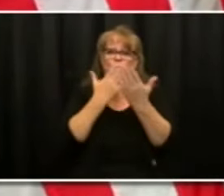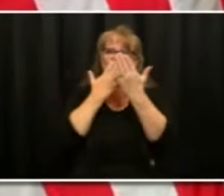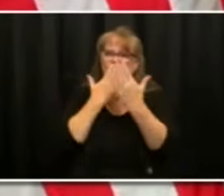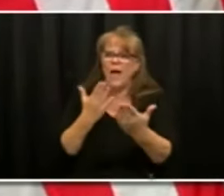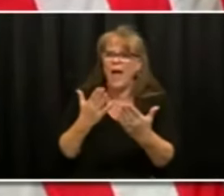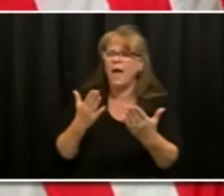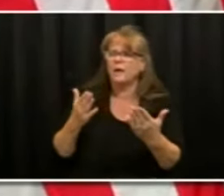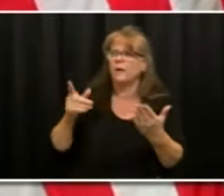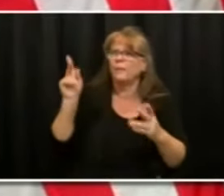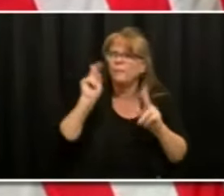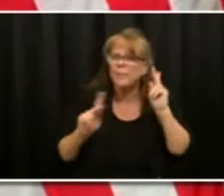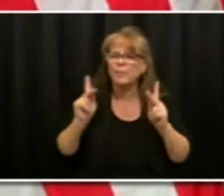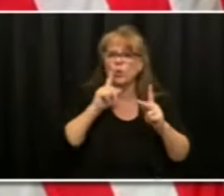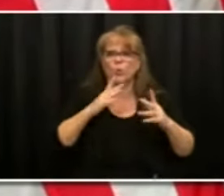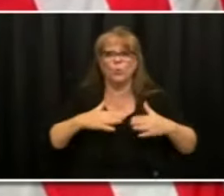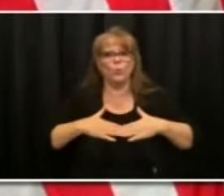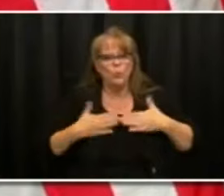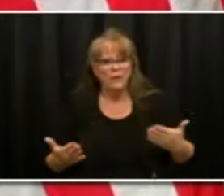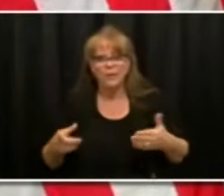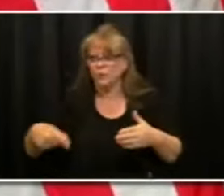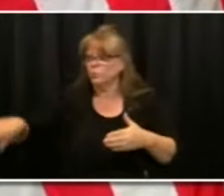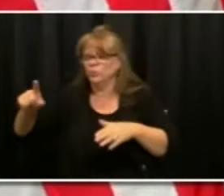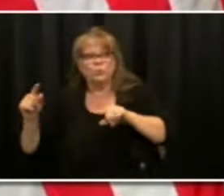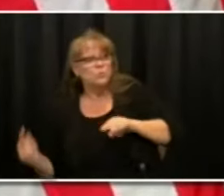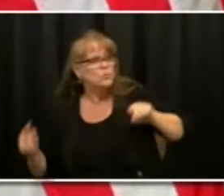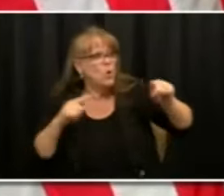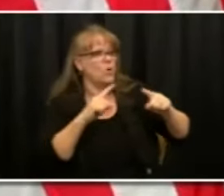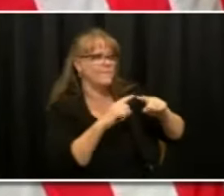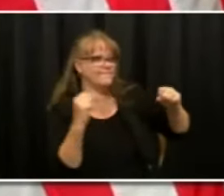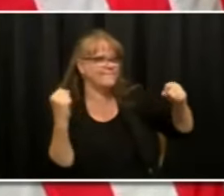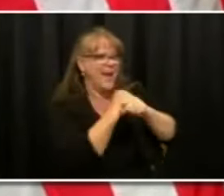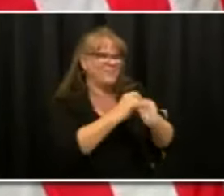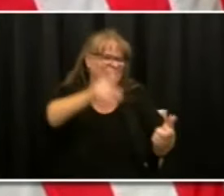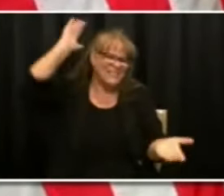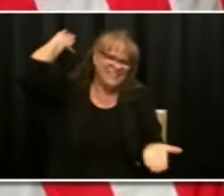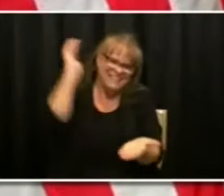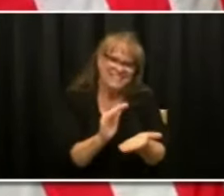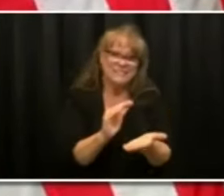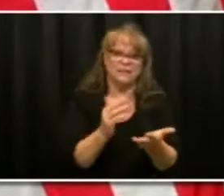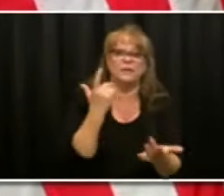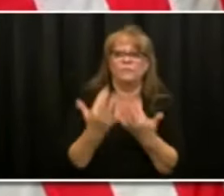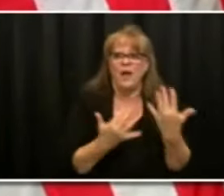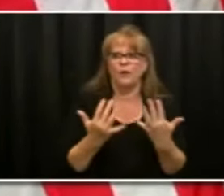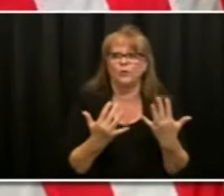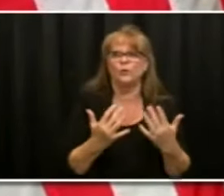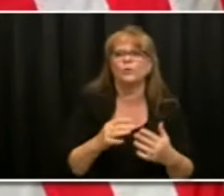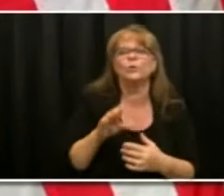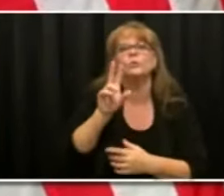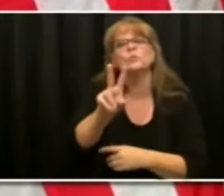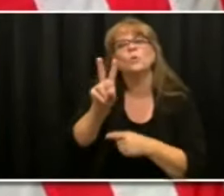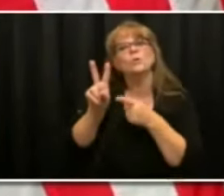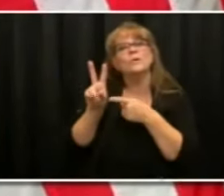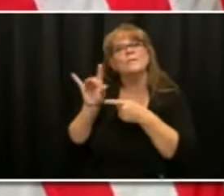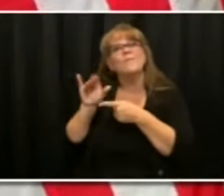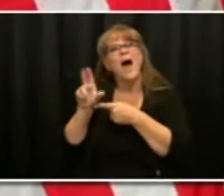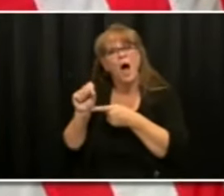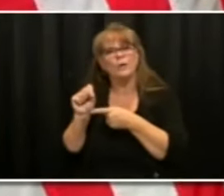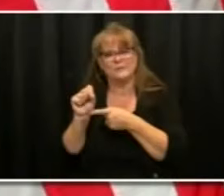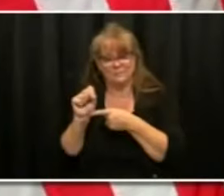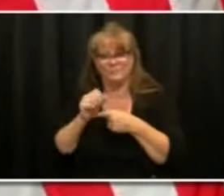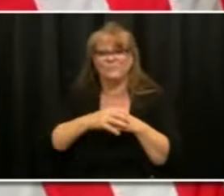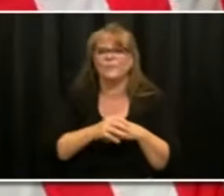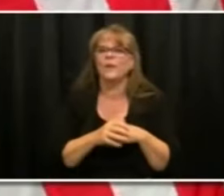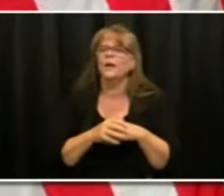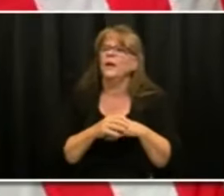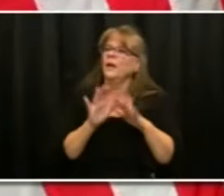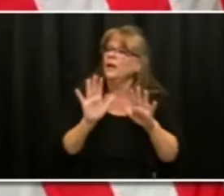Back to coronavirus, and one more thing on fires. Many Coloradans are experiencing what may or may not